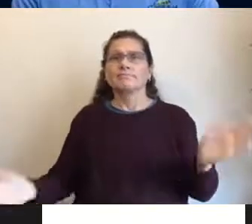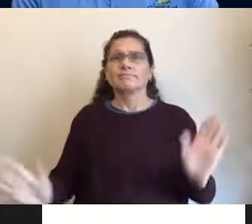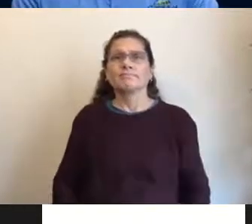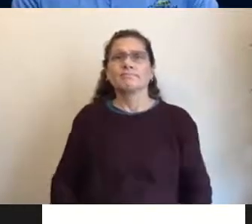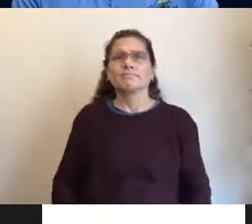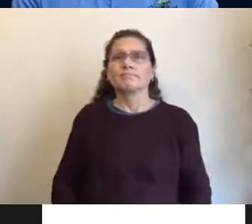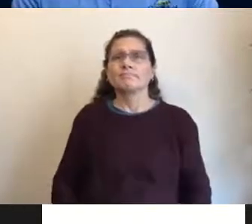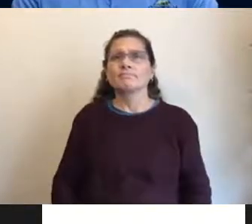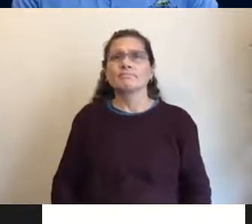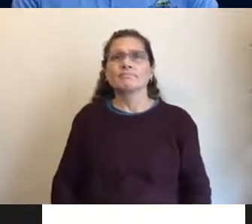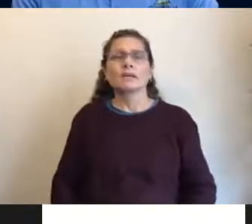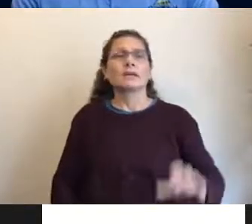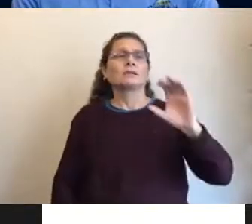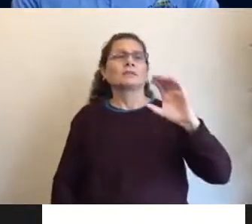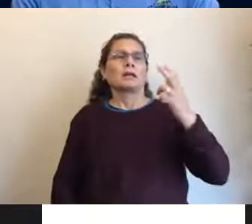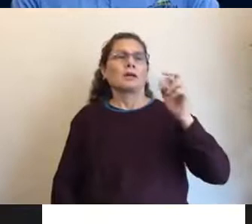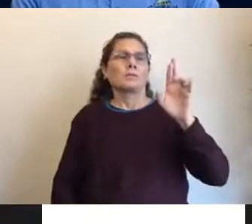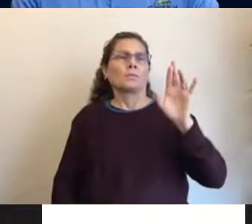Thank you, Director Roche.